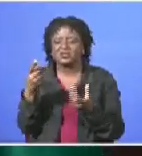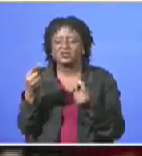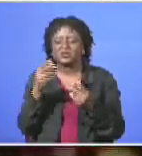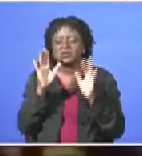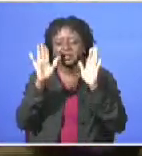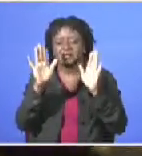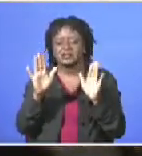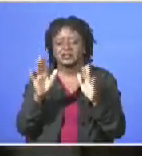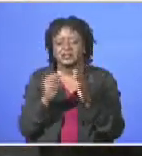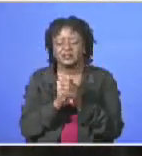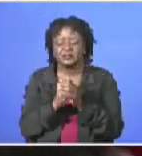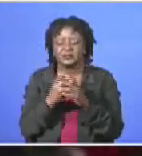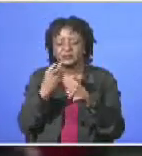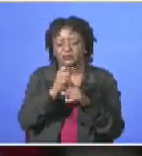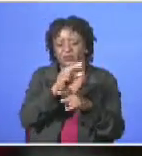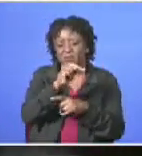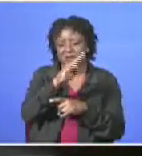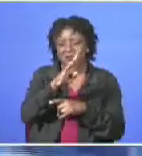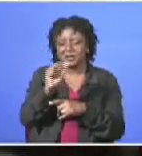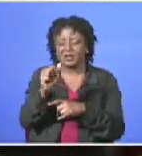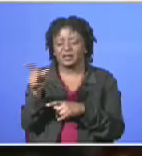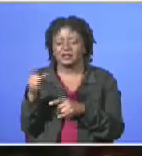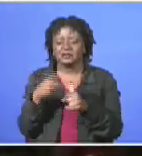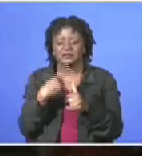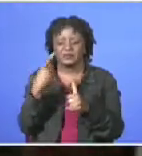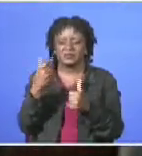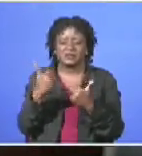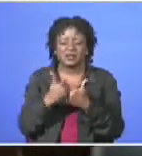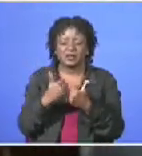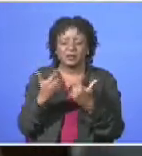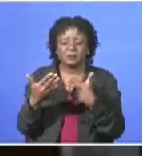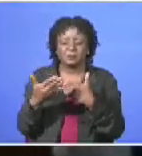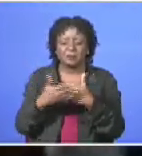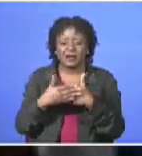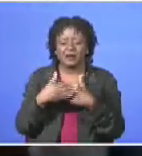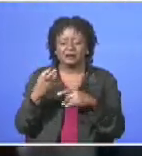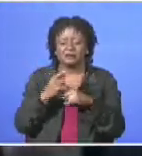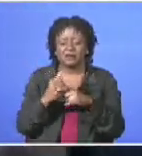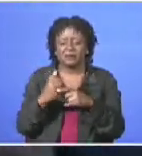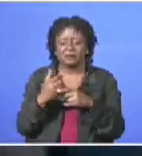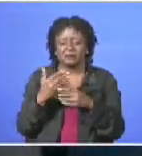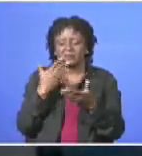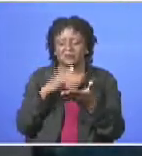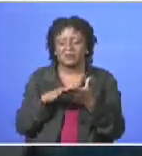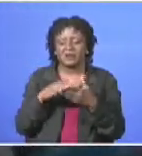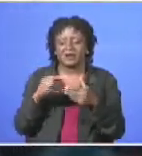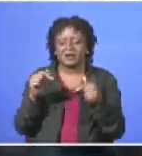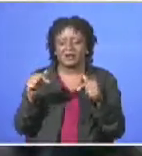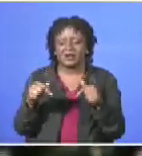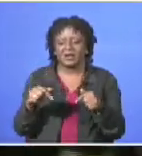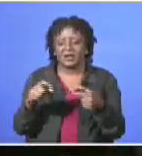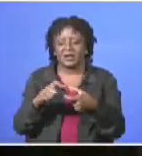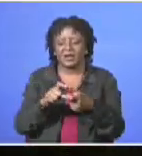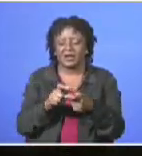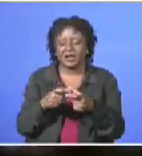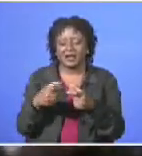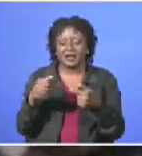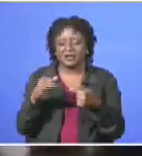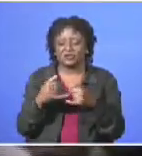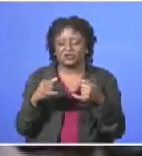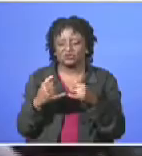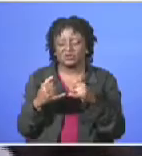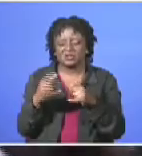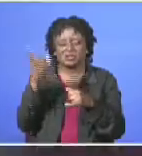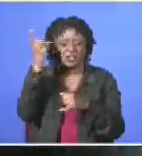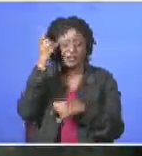him. From the NBA, in his first game back from a nagging ankle injury, DeAndre Ayton managed to post 16 points, going